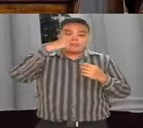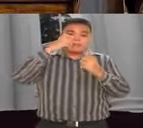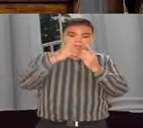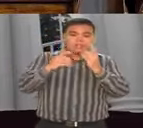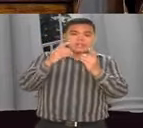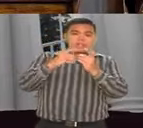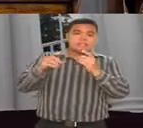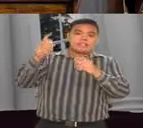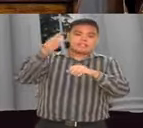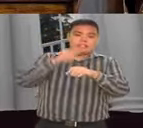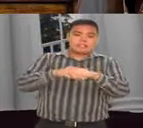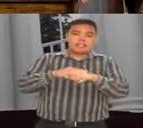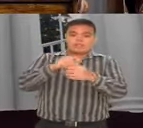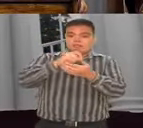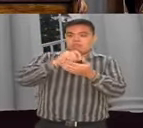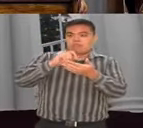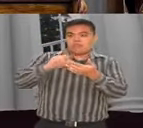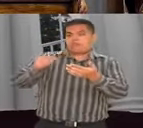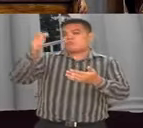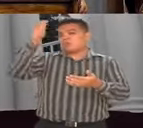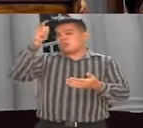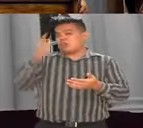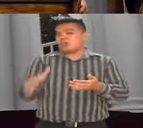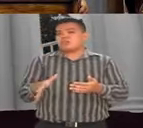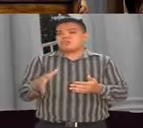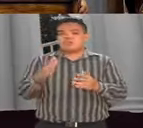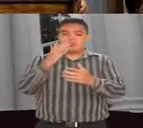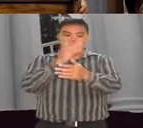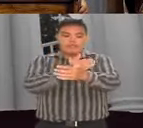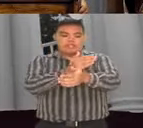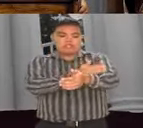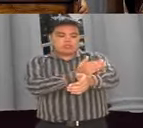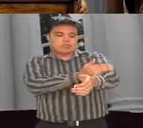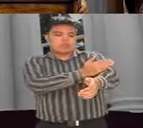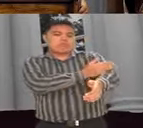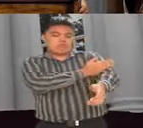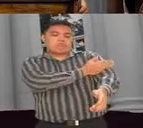Word of God is to develop that confidence in God.